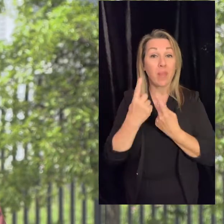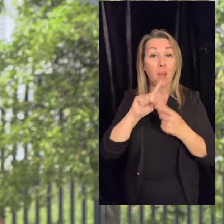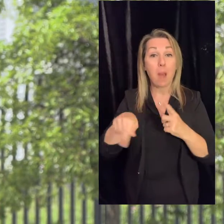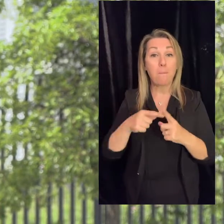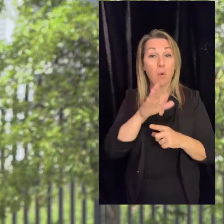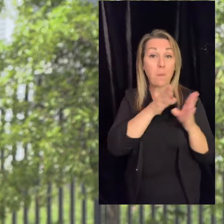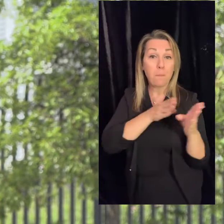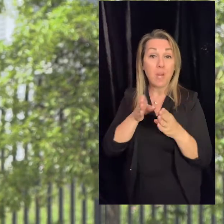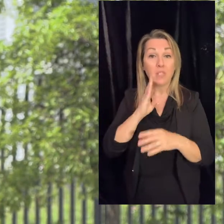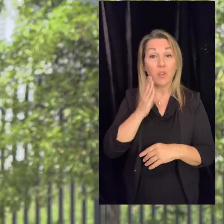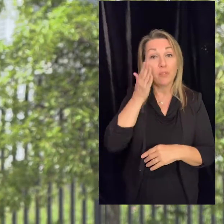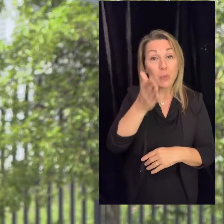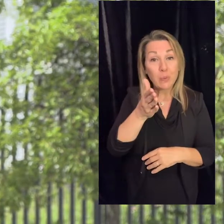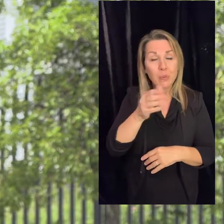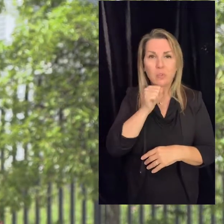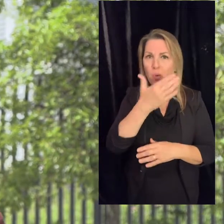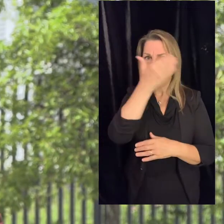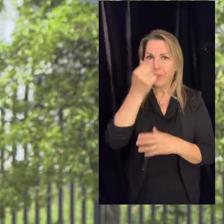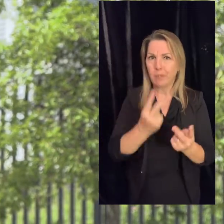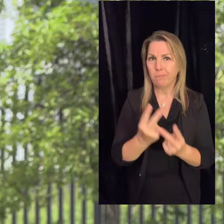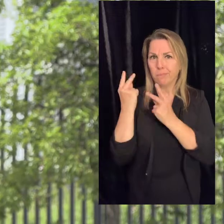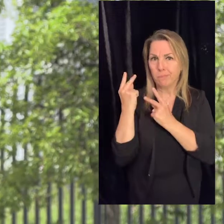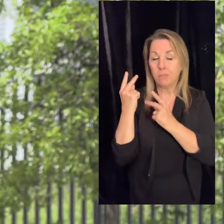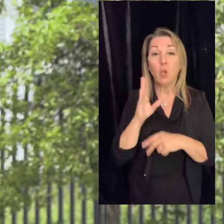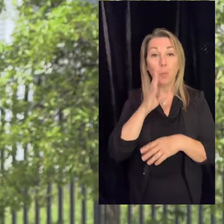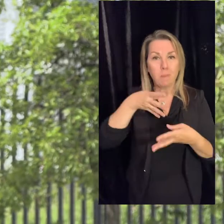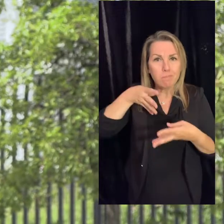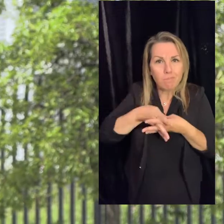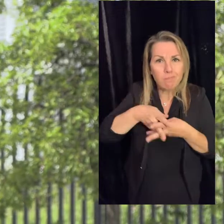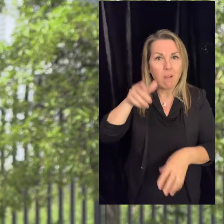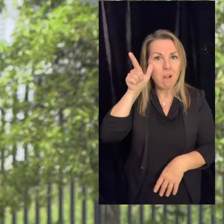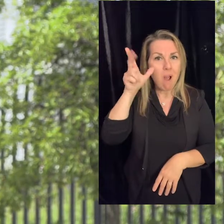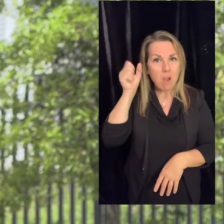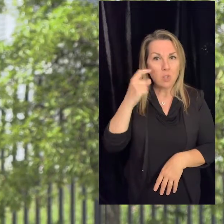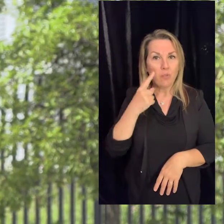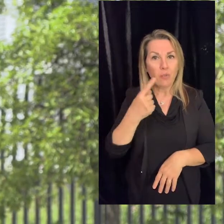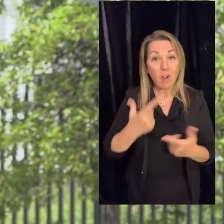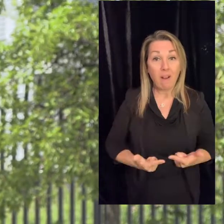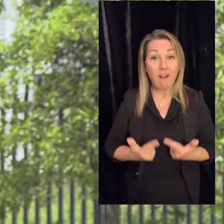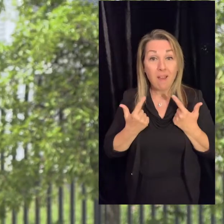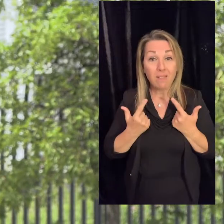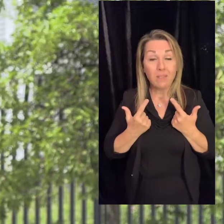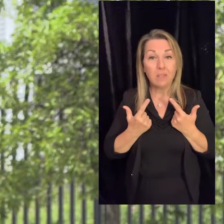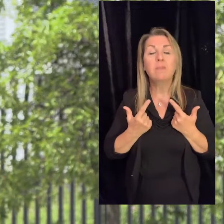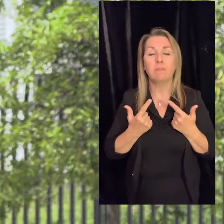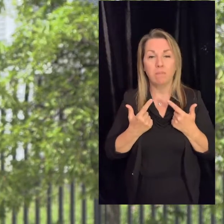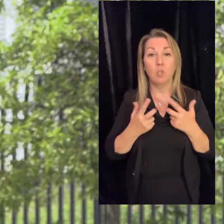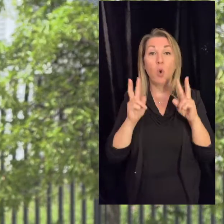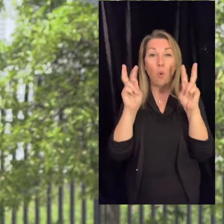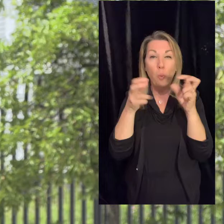do next, please do not forget where you have came from. You will be rail splitters for life. I would like to leave you with this quick